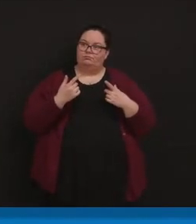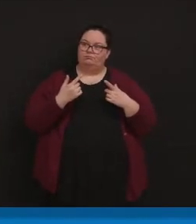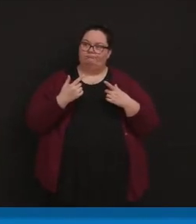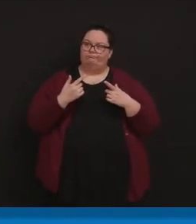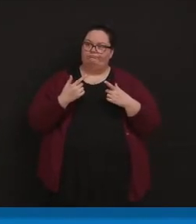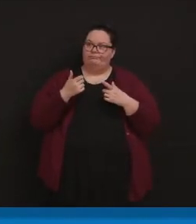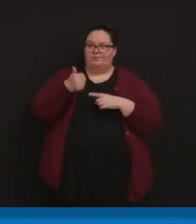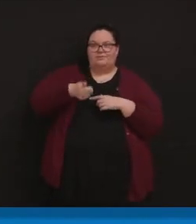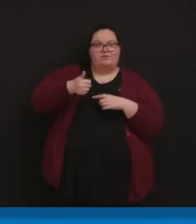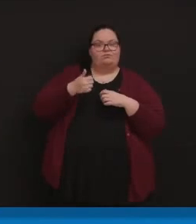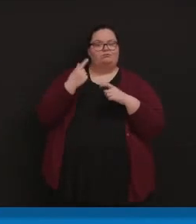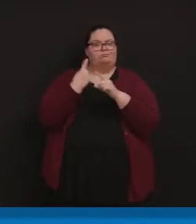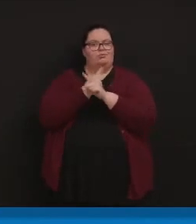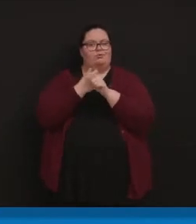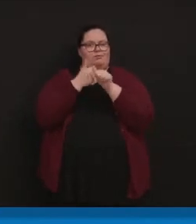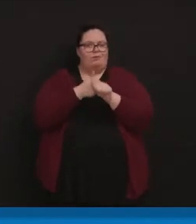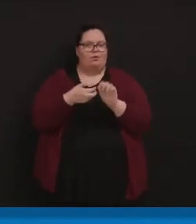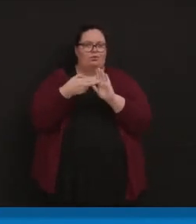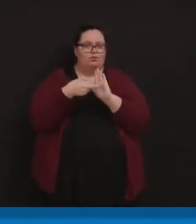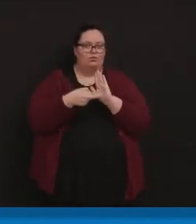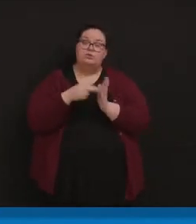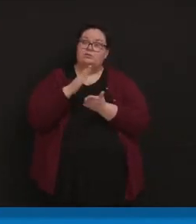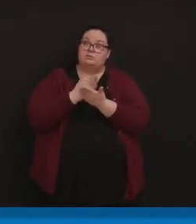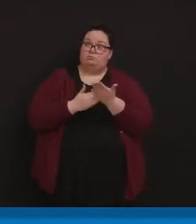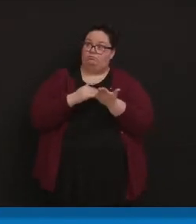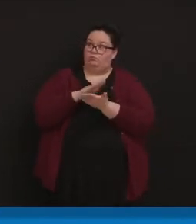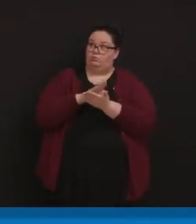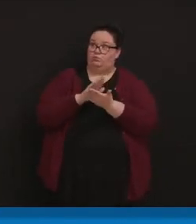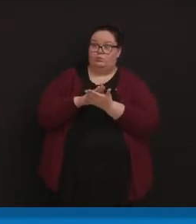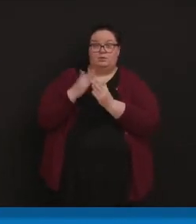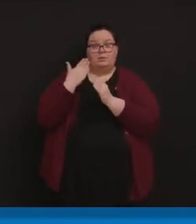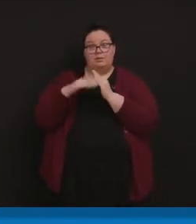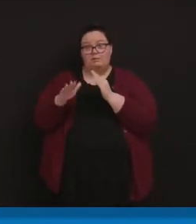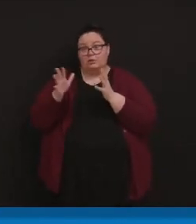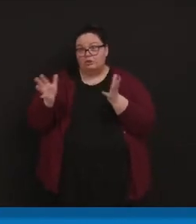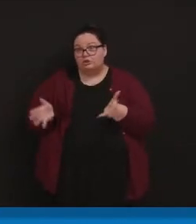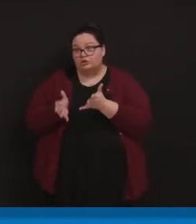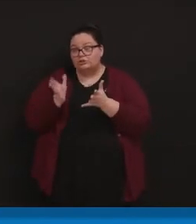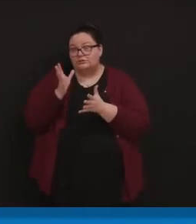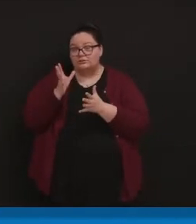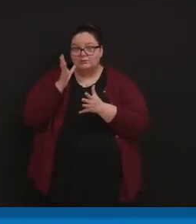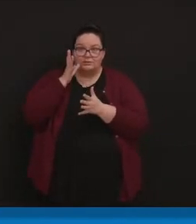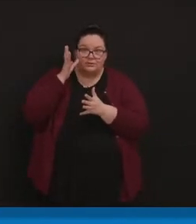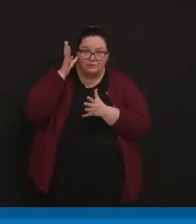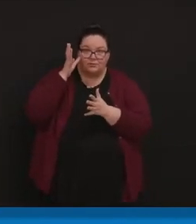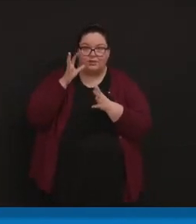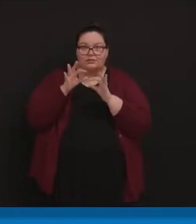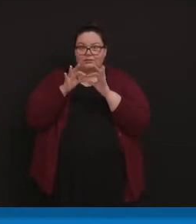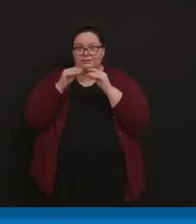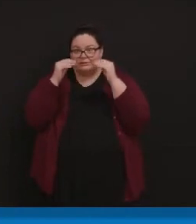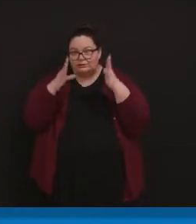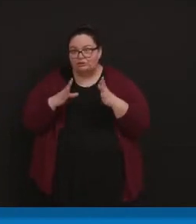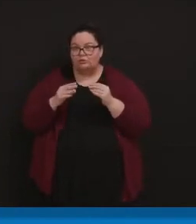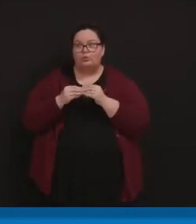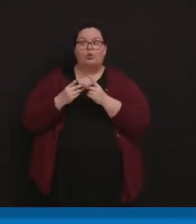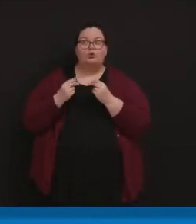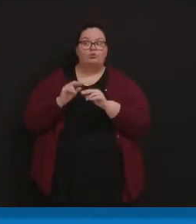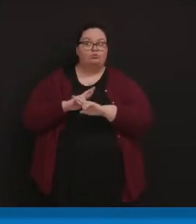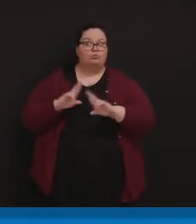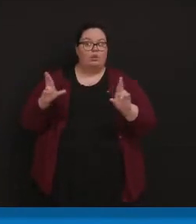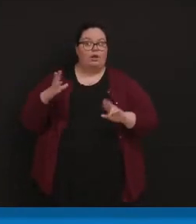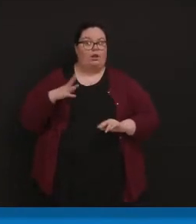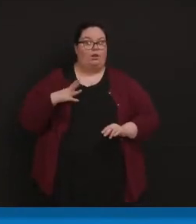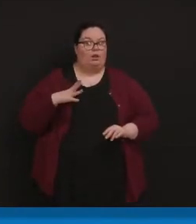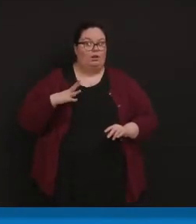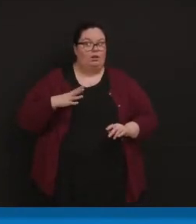thing. And so when I hear that some schools are encouraging their teachers, encouraging their school community to take additional steps to make sure that